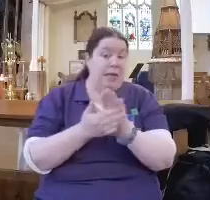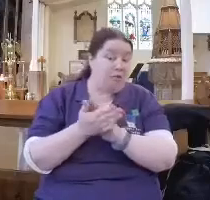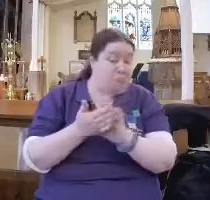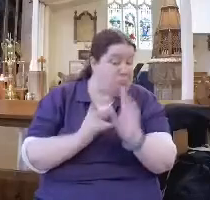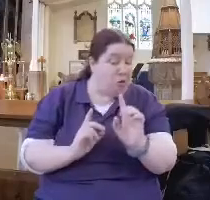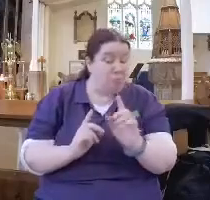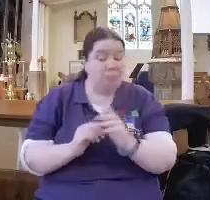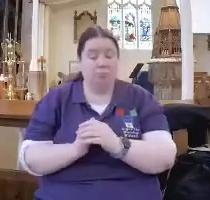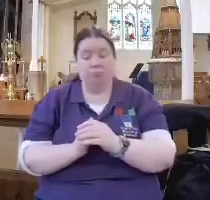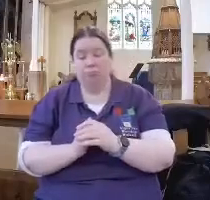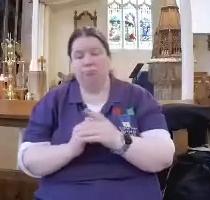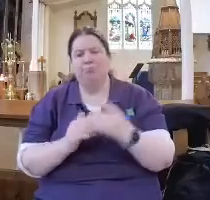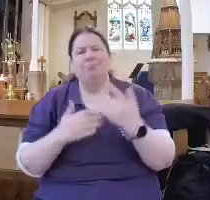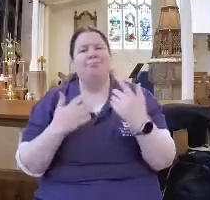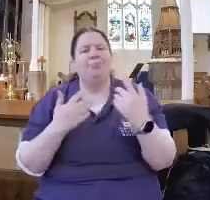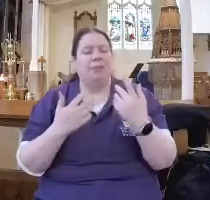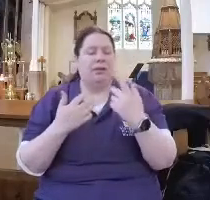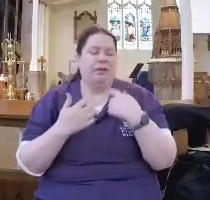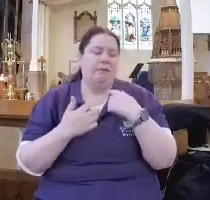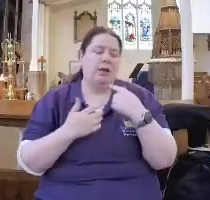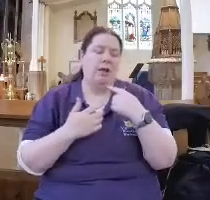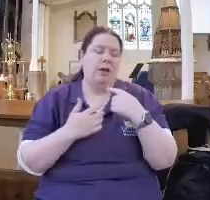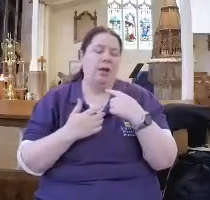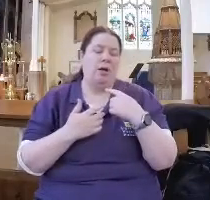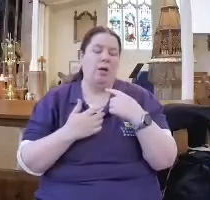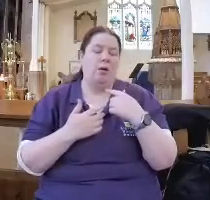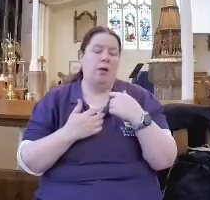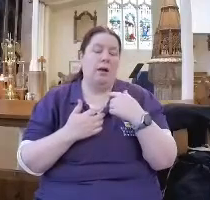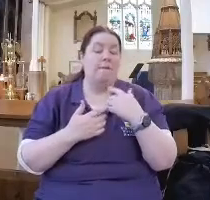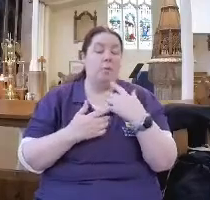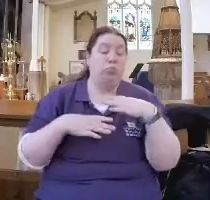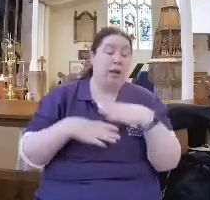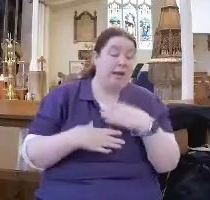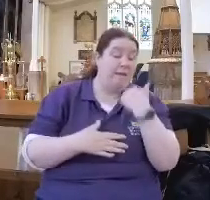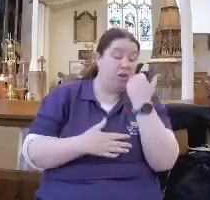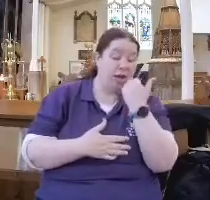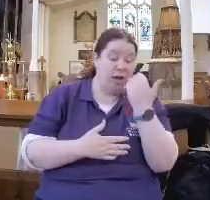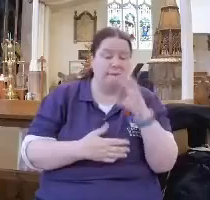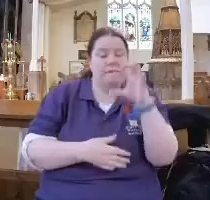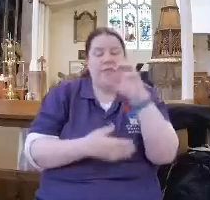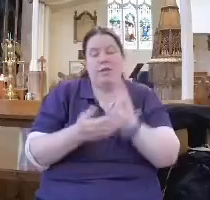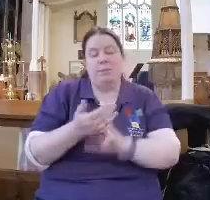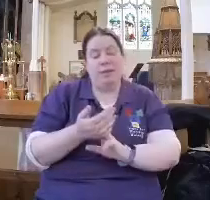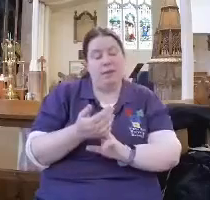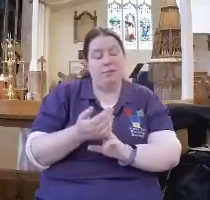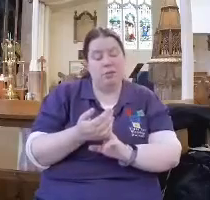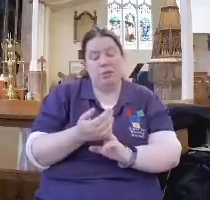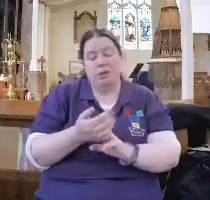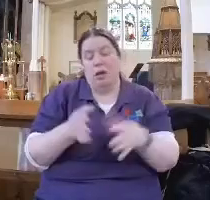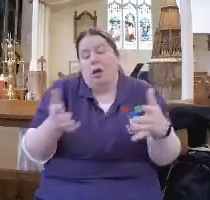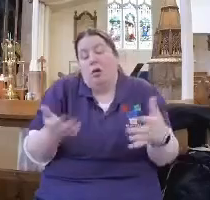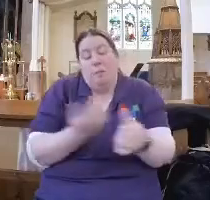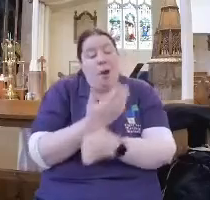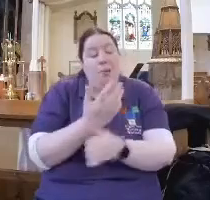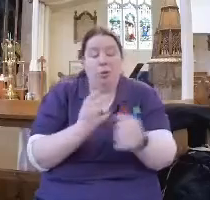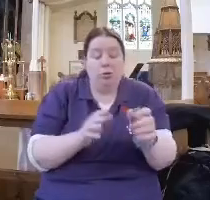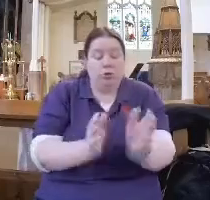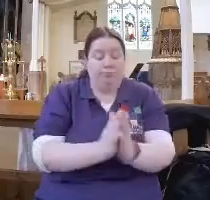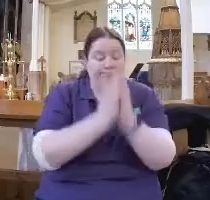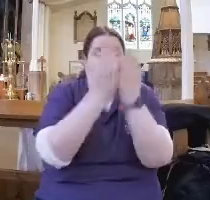example, you could say, right, I'll have 15 minutes to read the Bible each day. Fine, great. And then just pick up the Bible and say, right, where shall I start reading